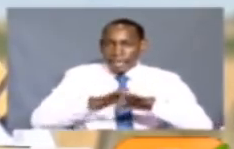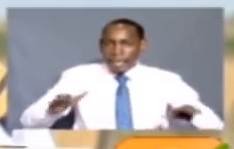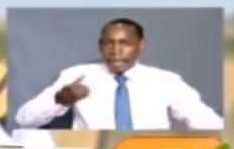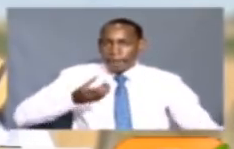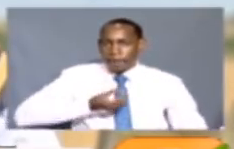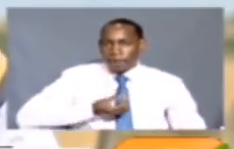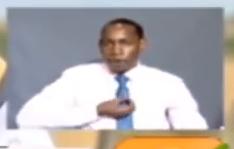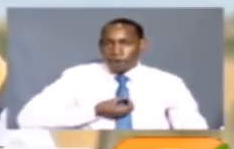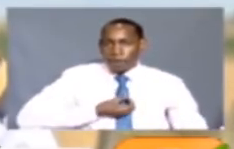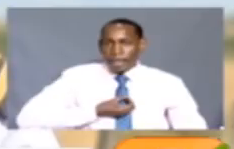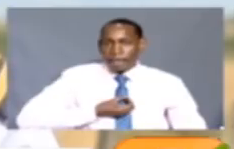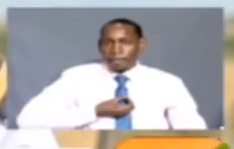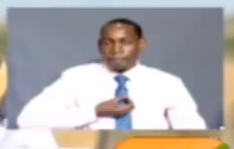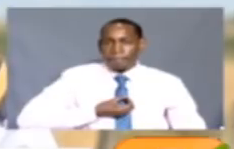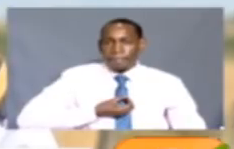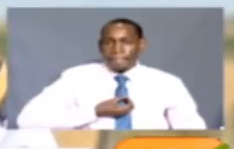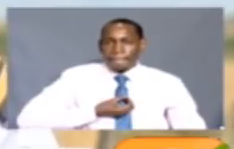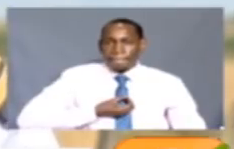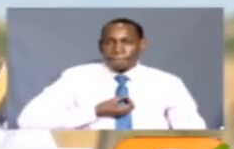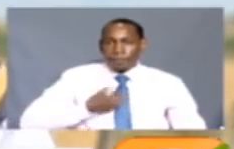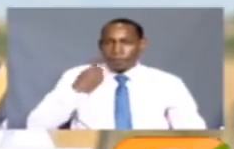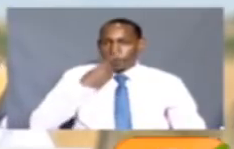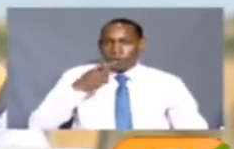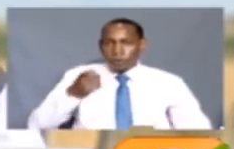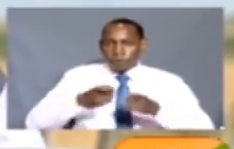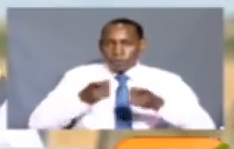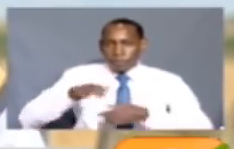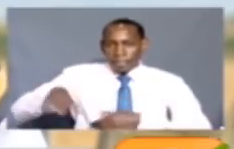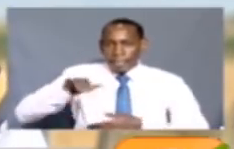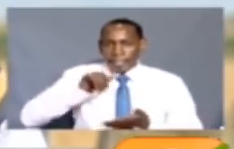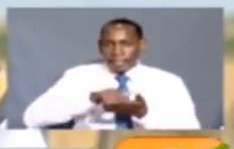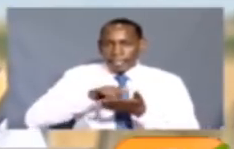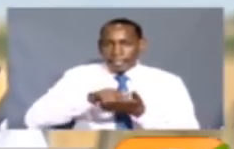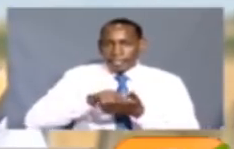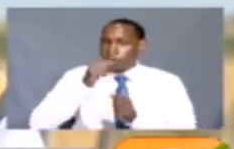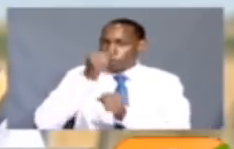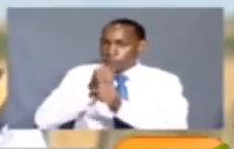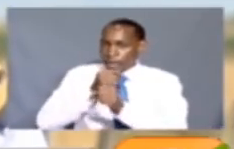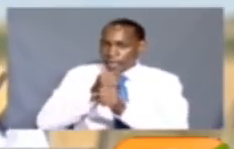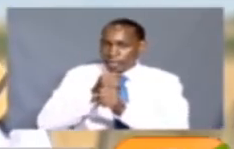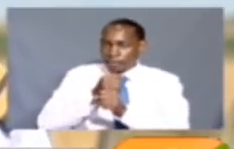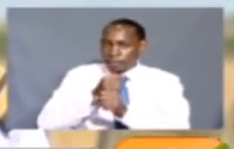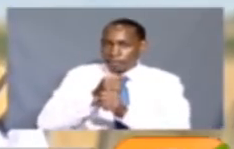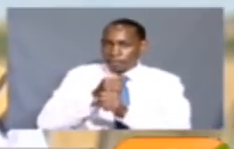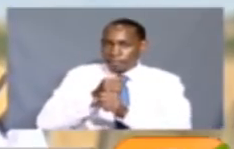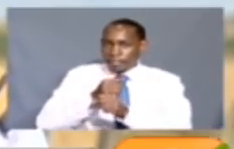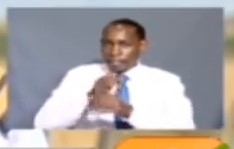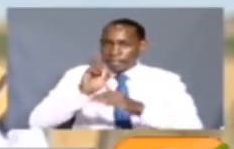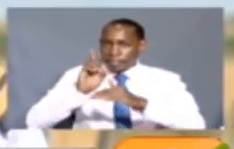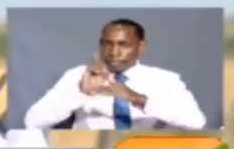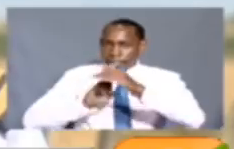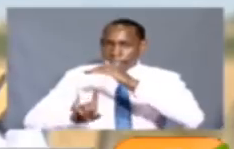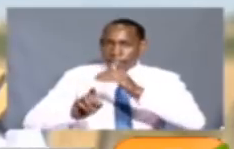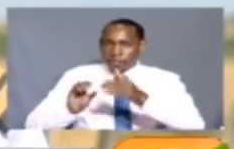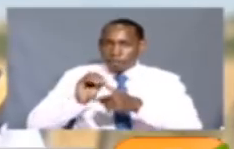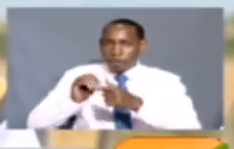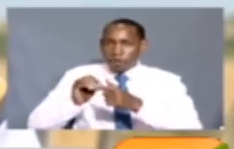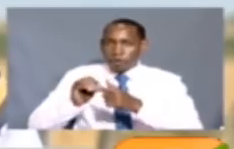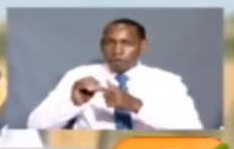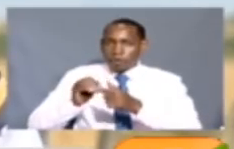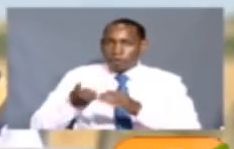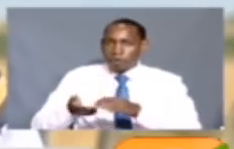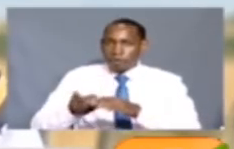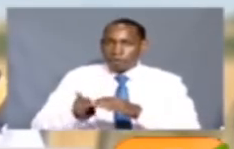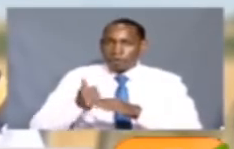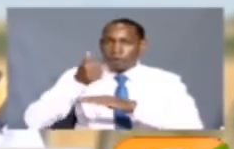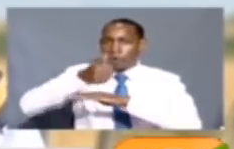landowners or the whoever's in charge of the area that you're flying in or over. So unfortunately